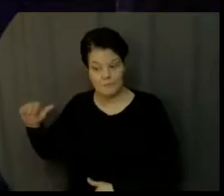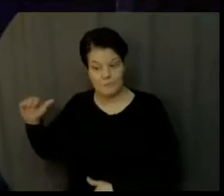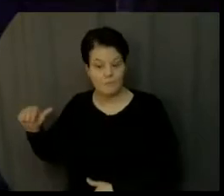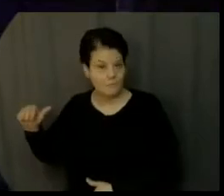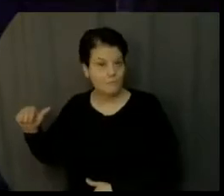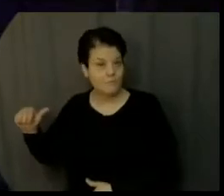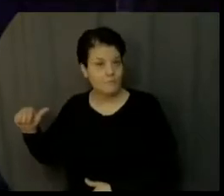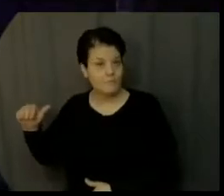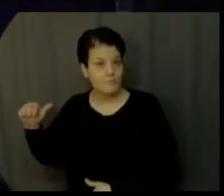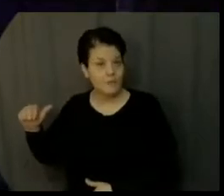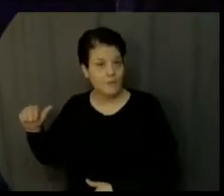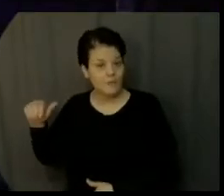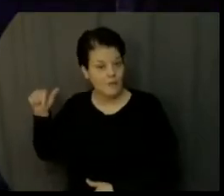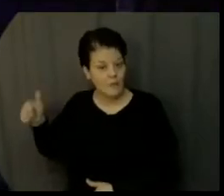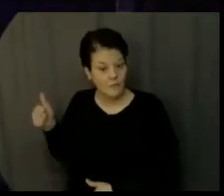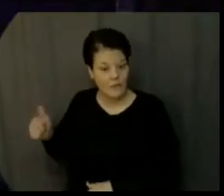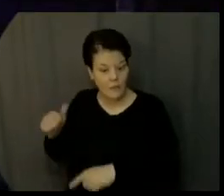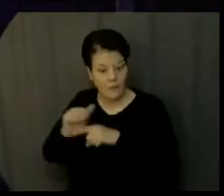on your seat,